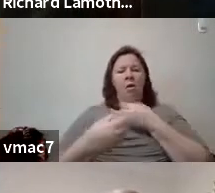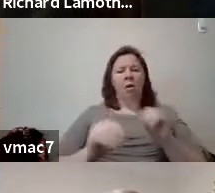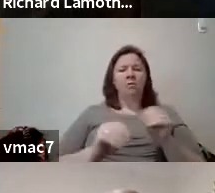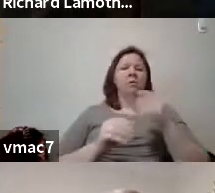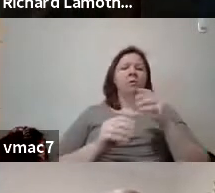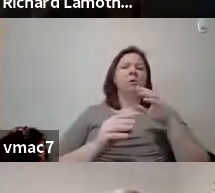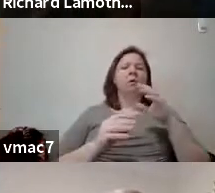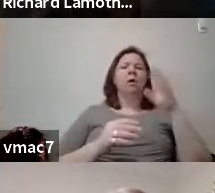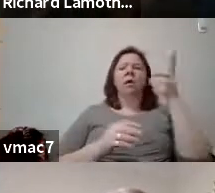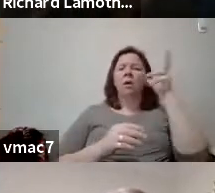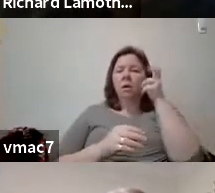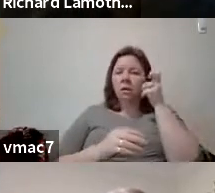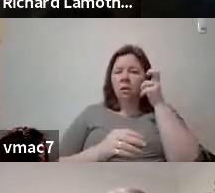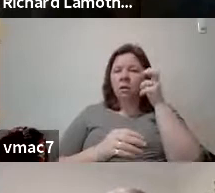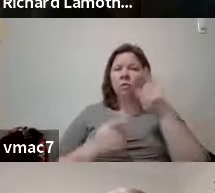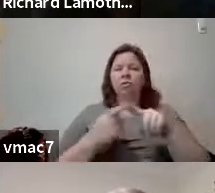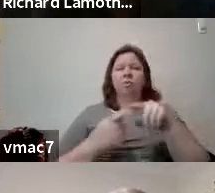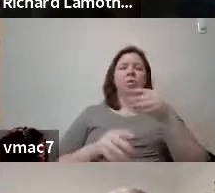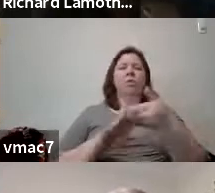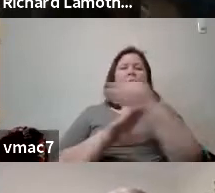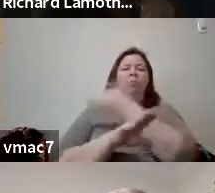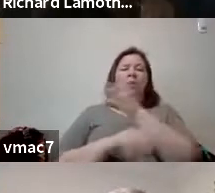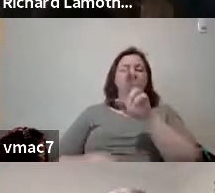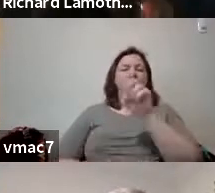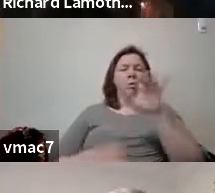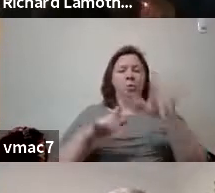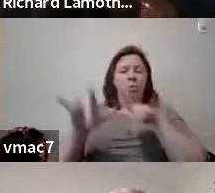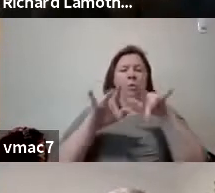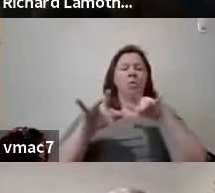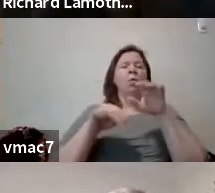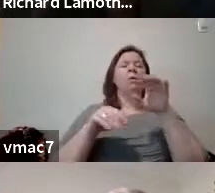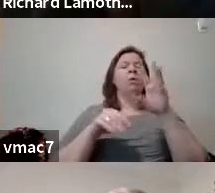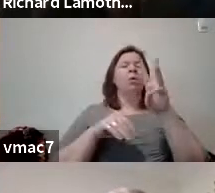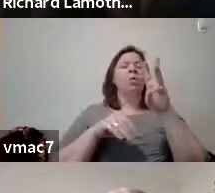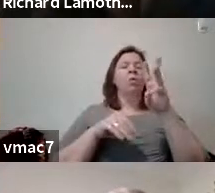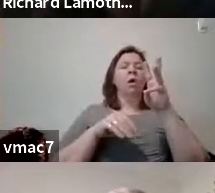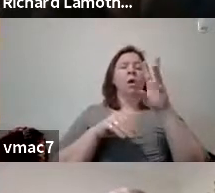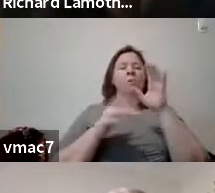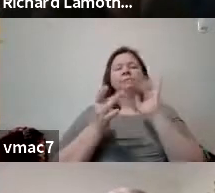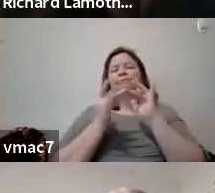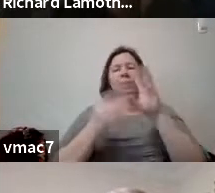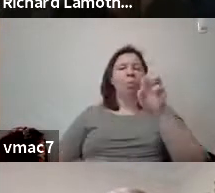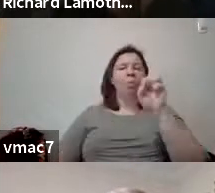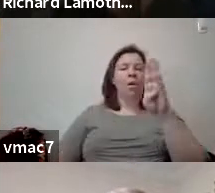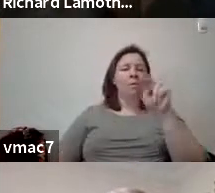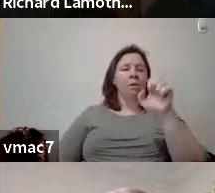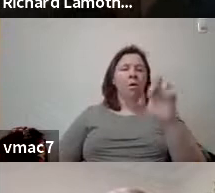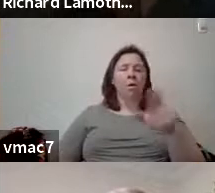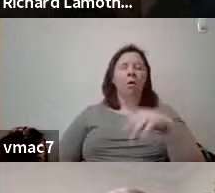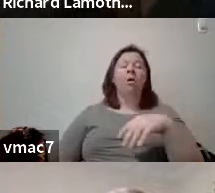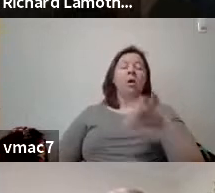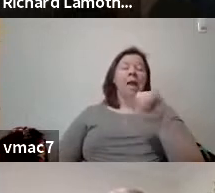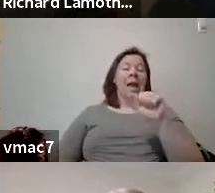webinars, heard Ash speak, and I was done. He had me at hello. So from then on, I